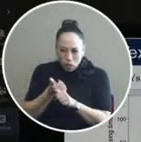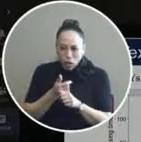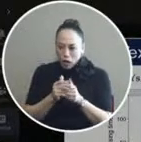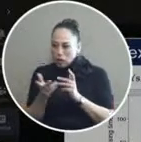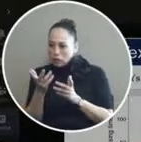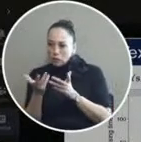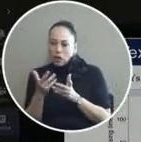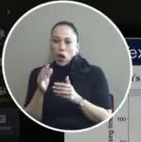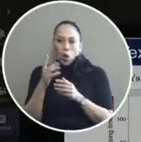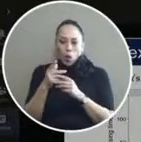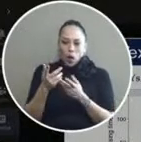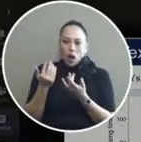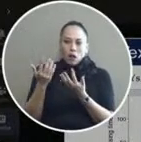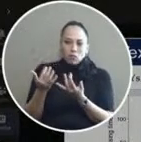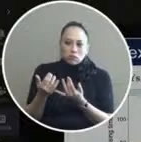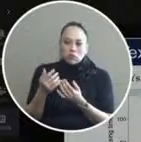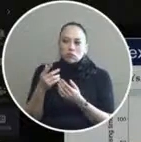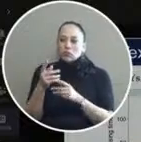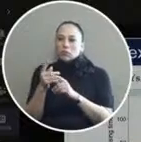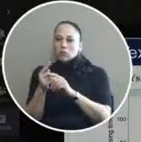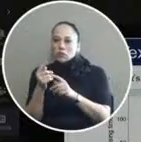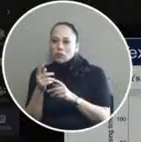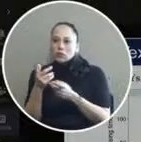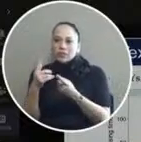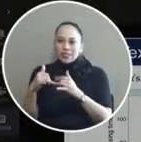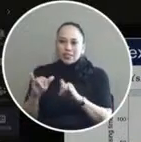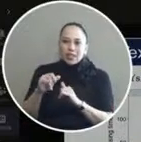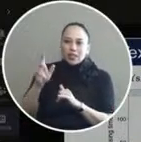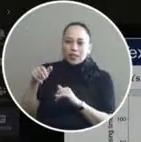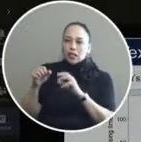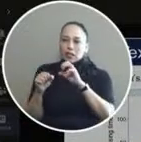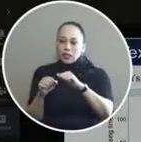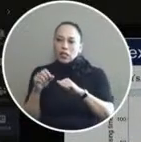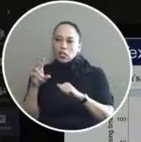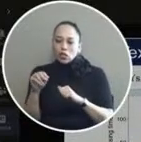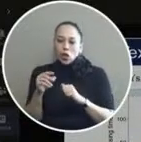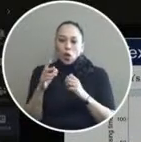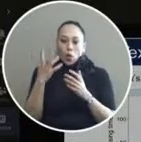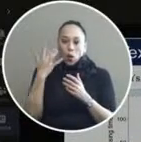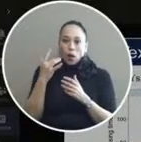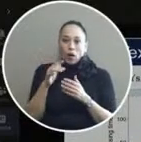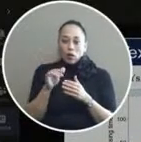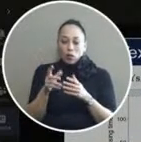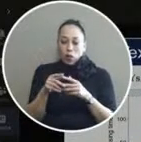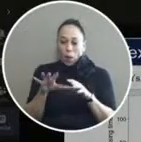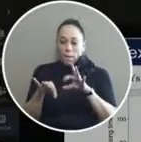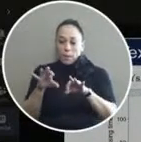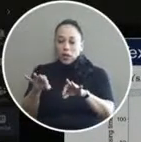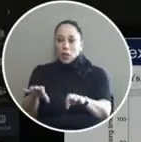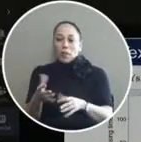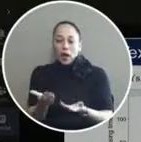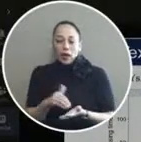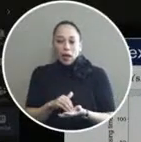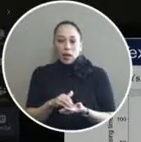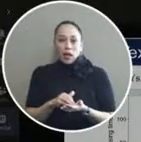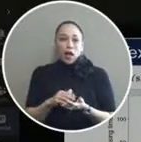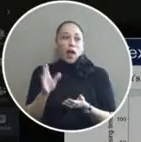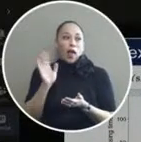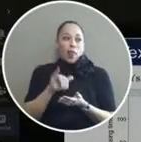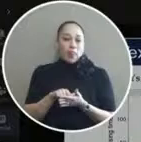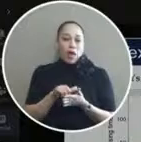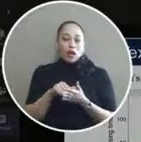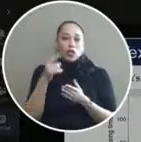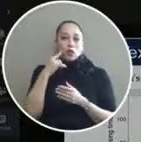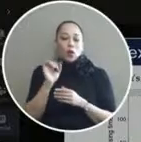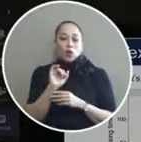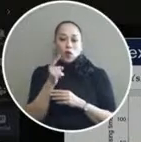tracking crossings and wait times to see if it is still needed, since we've already bottomed out and we believe we're starting to pick up again. Here I'm showing wait times for